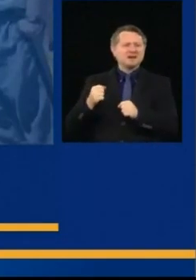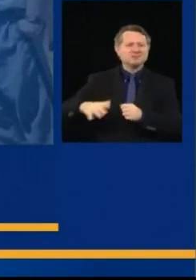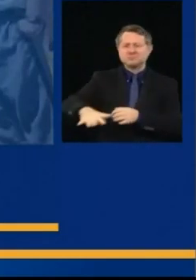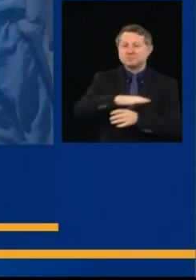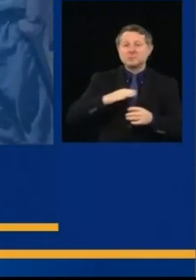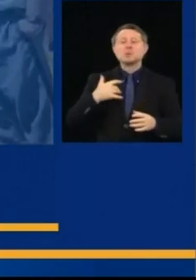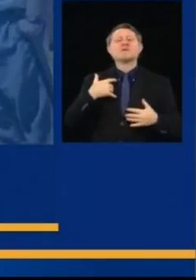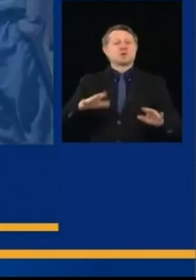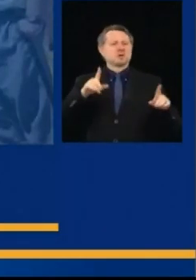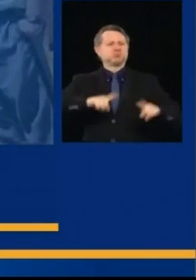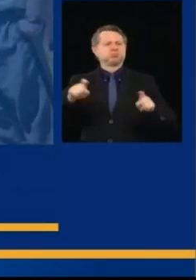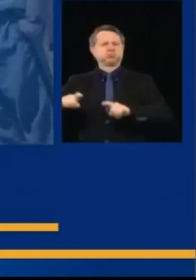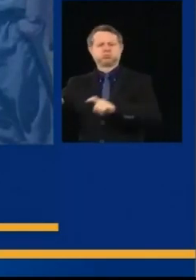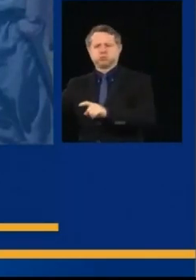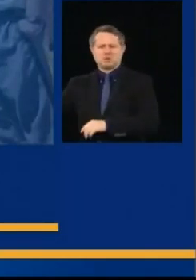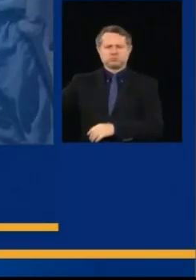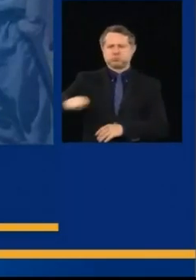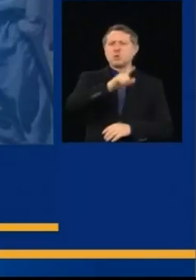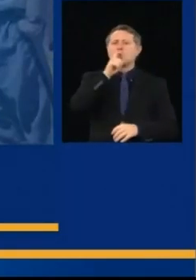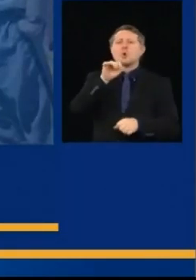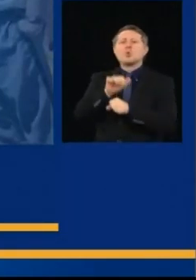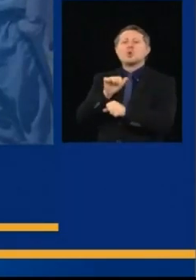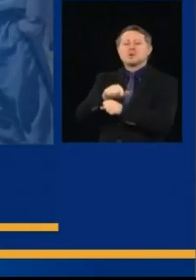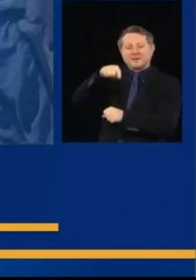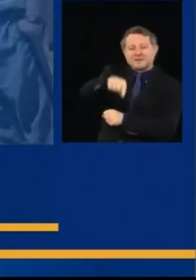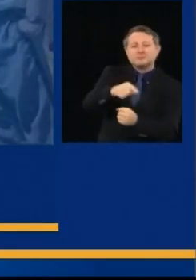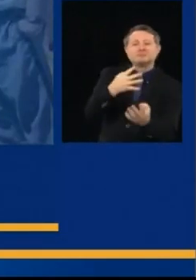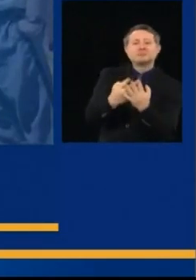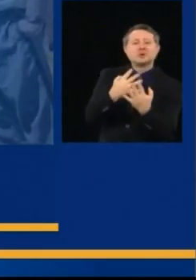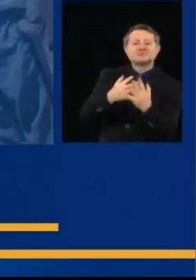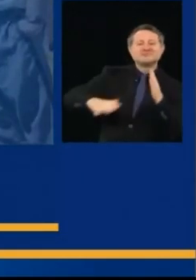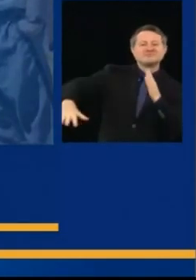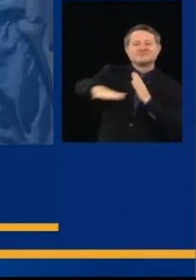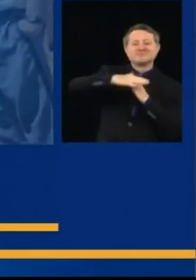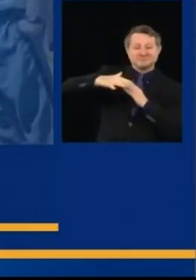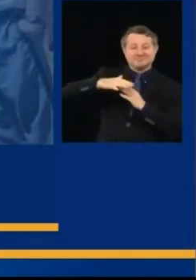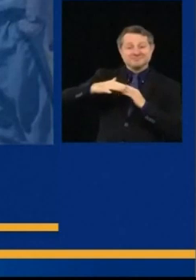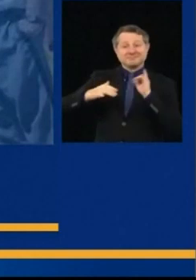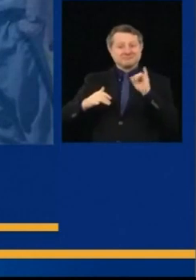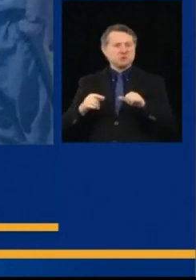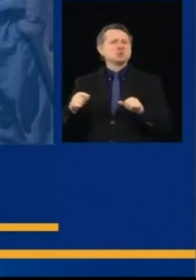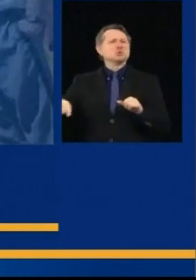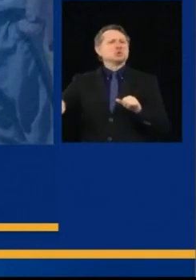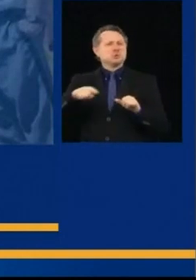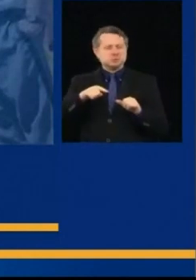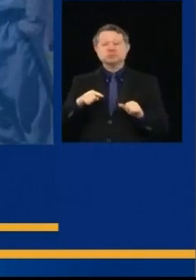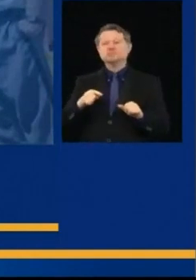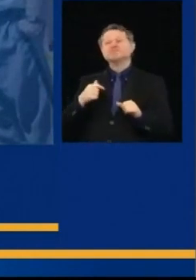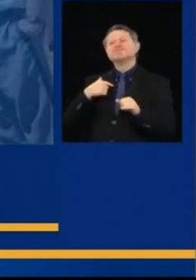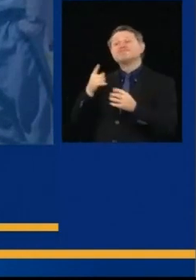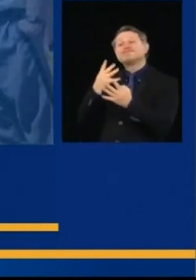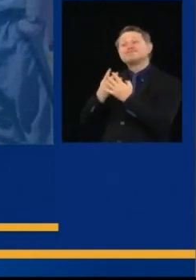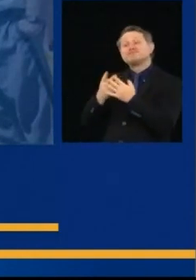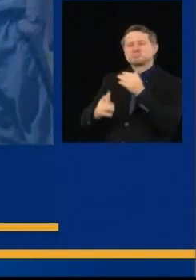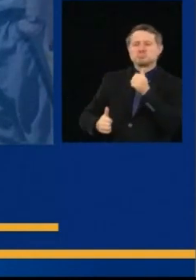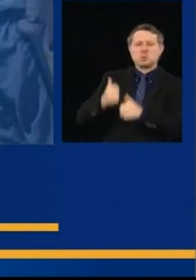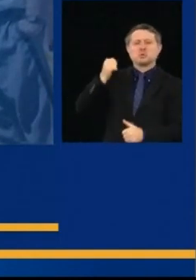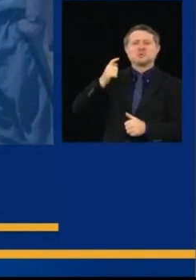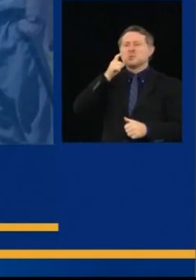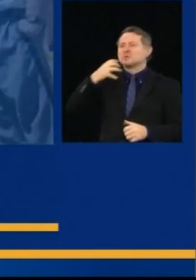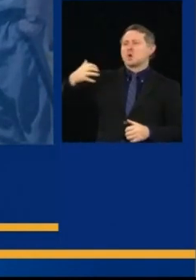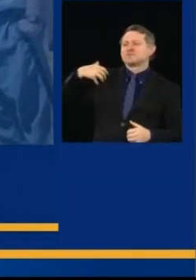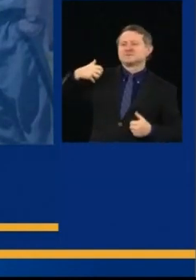of those people who work at the Department of Corrections, primarily corrections officials. We sampled